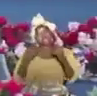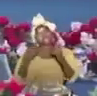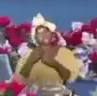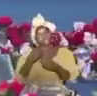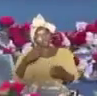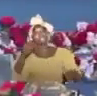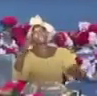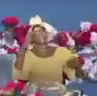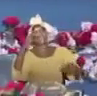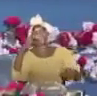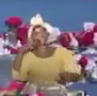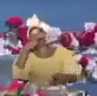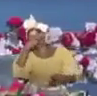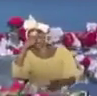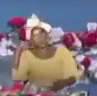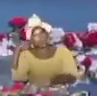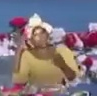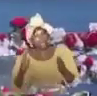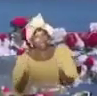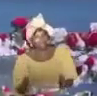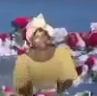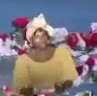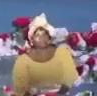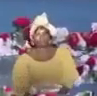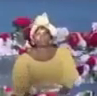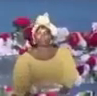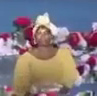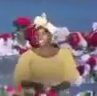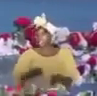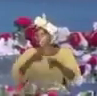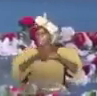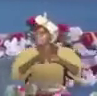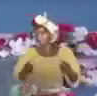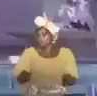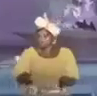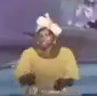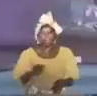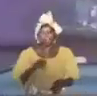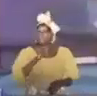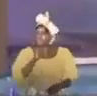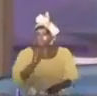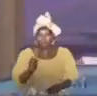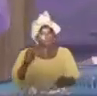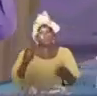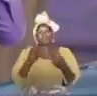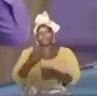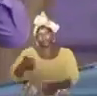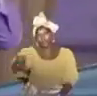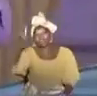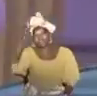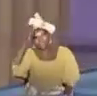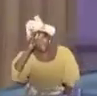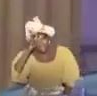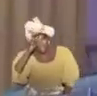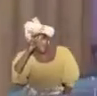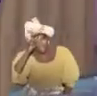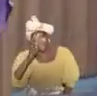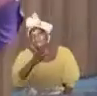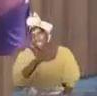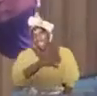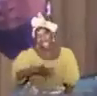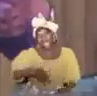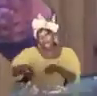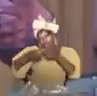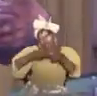military can protect you against physical forces, but they may not be able to protect you against principalities and powers and rulers